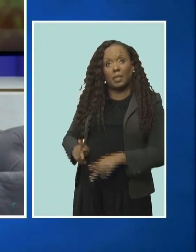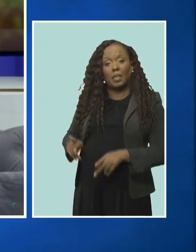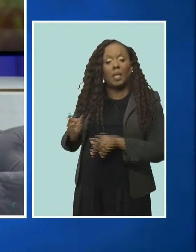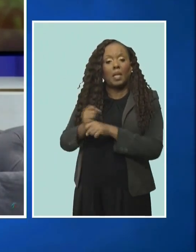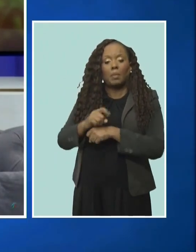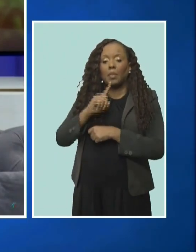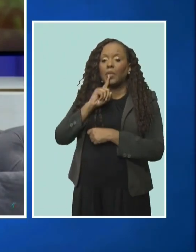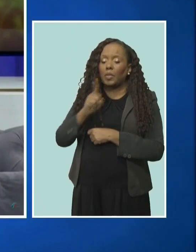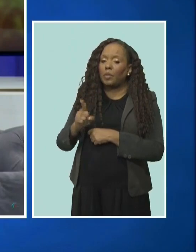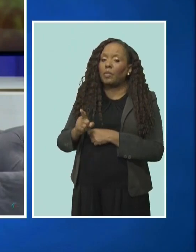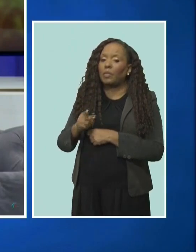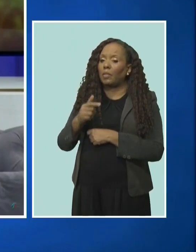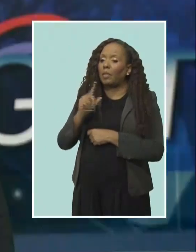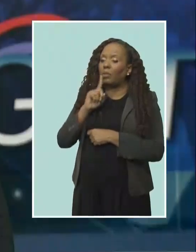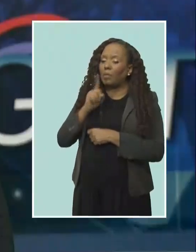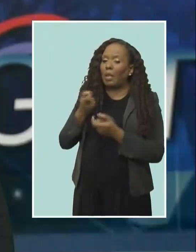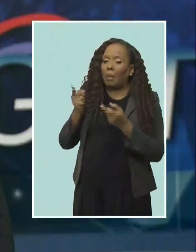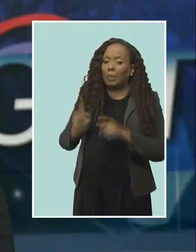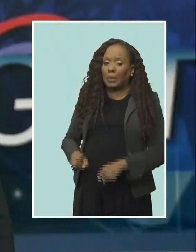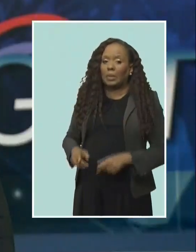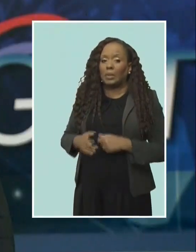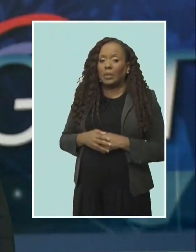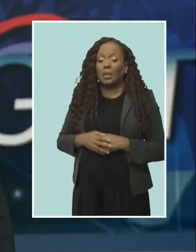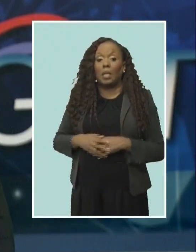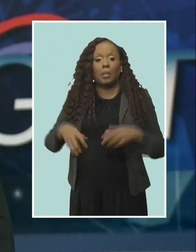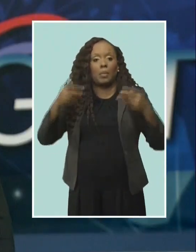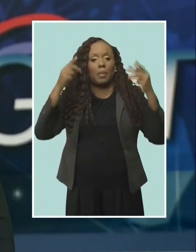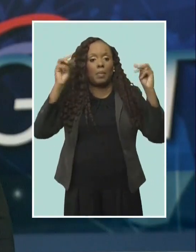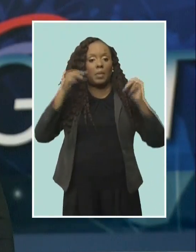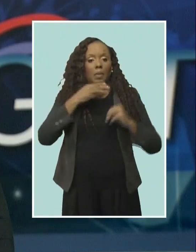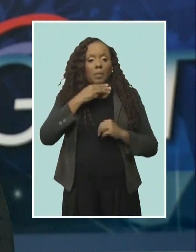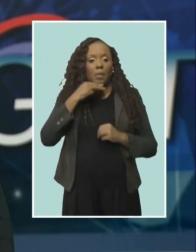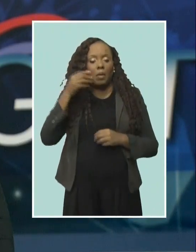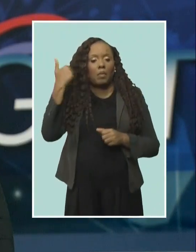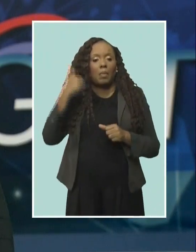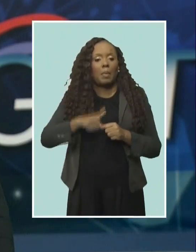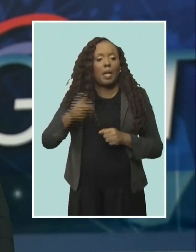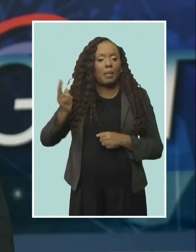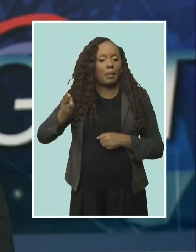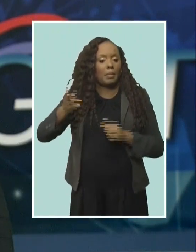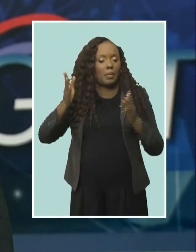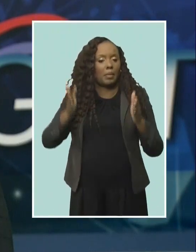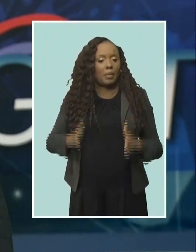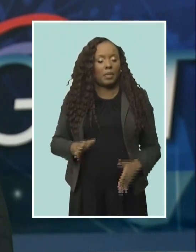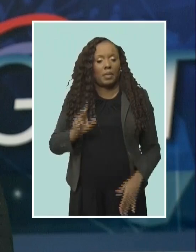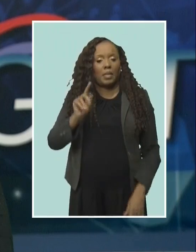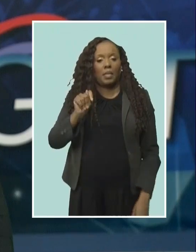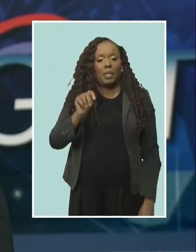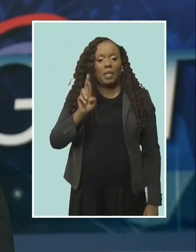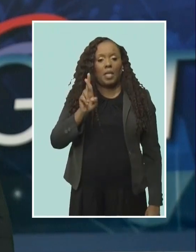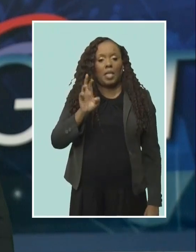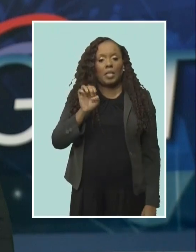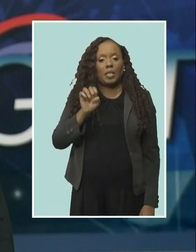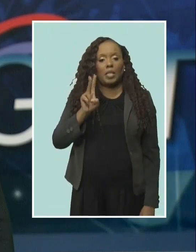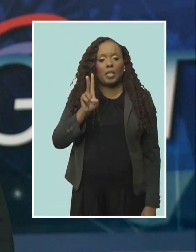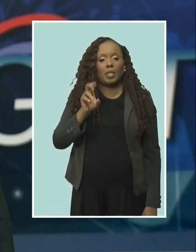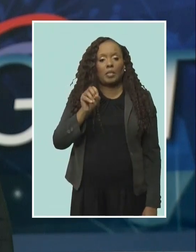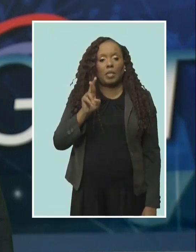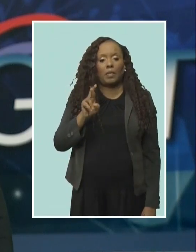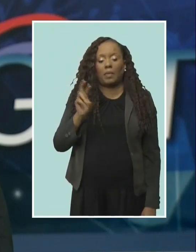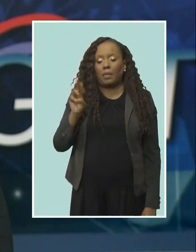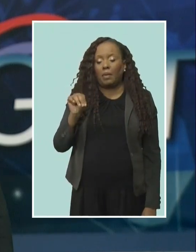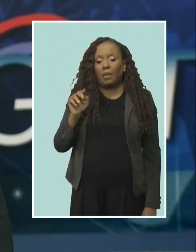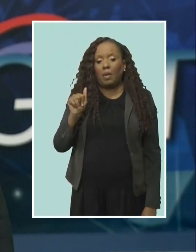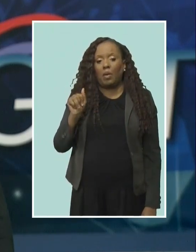being adhered to. Prime Minister Mia Moore-Motley remembers historian Trevor Marshall as a genuine